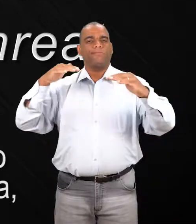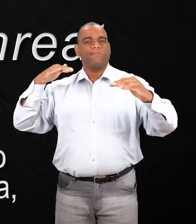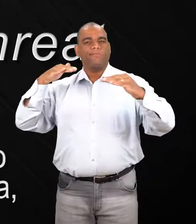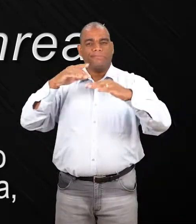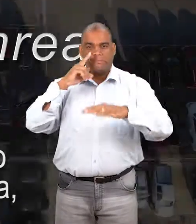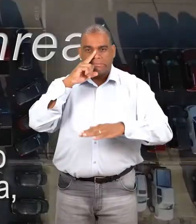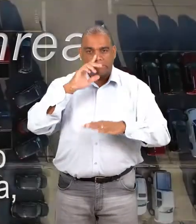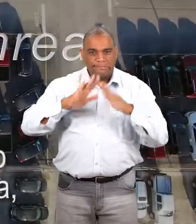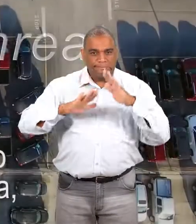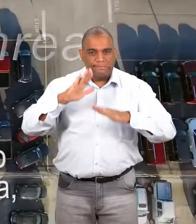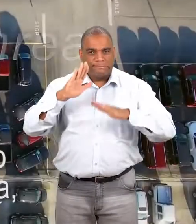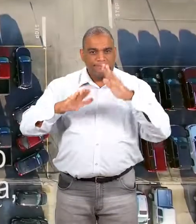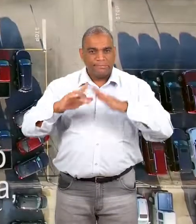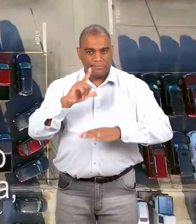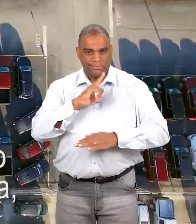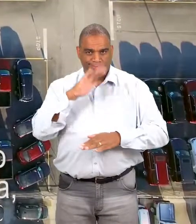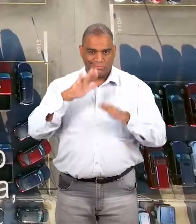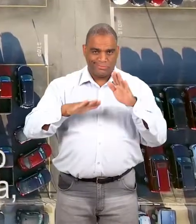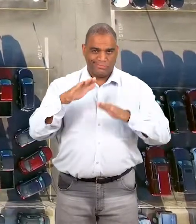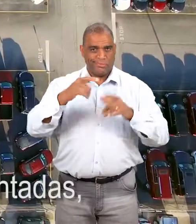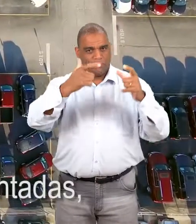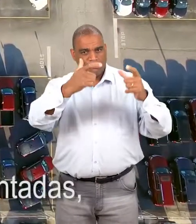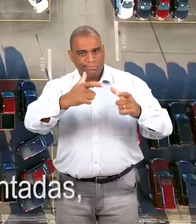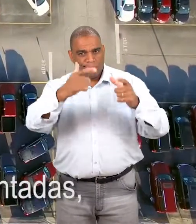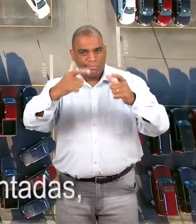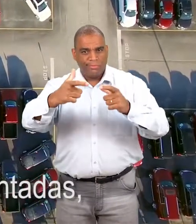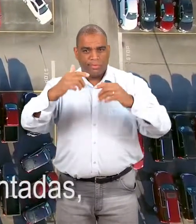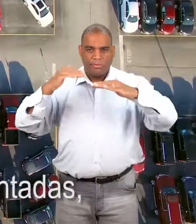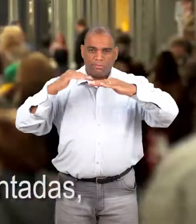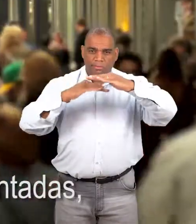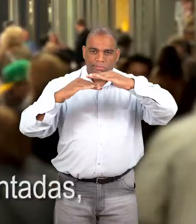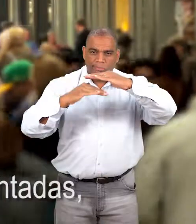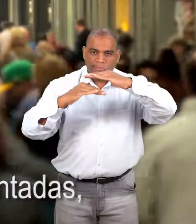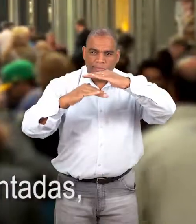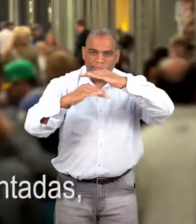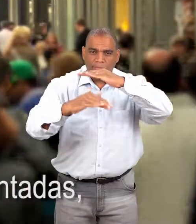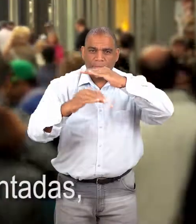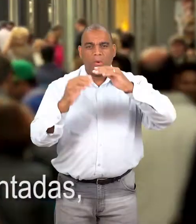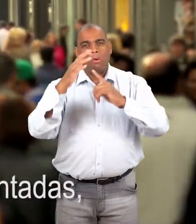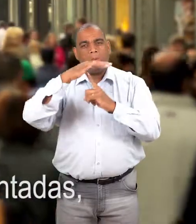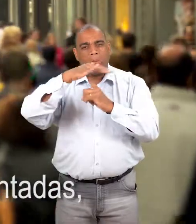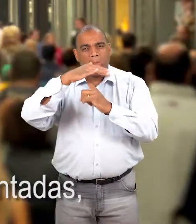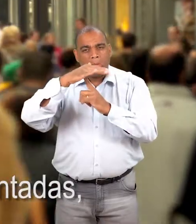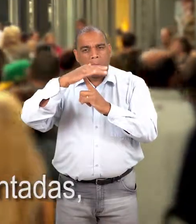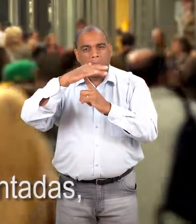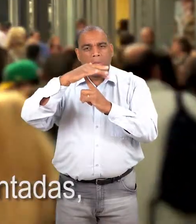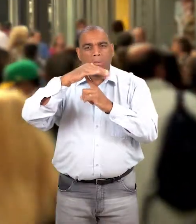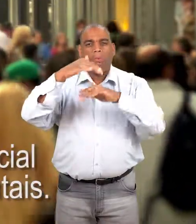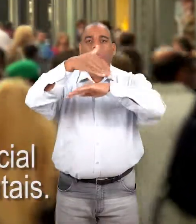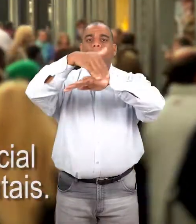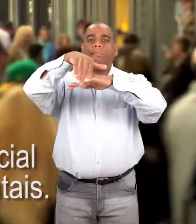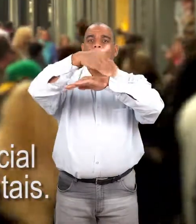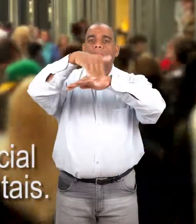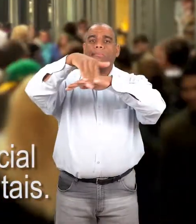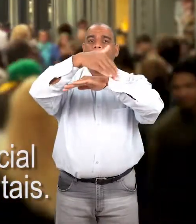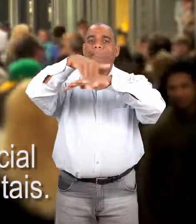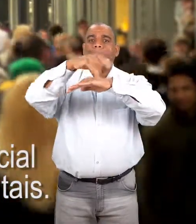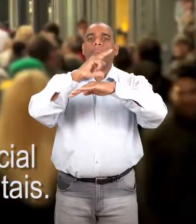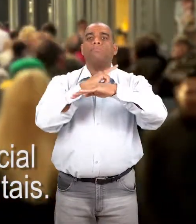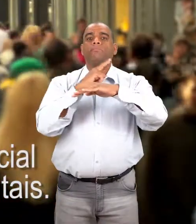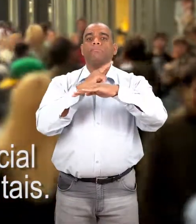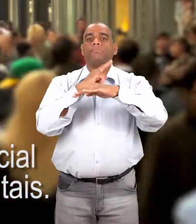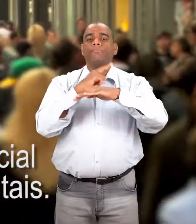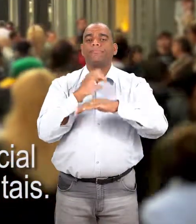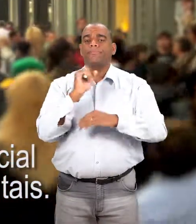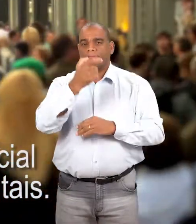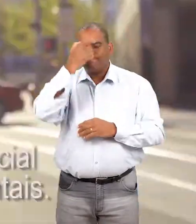In an environment where a vehicle could be used as a weapon, such as parking lots, open markets, or crowded city streets, situational awareness and